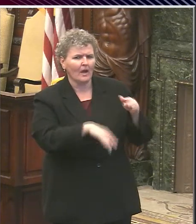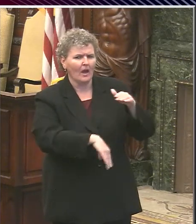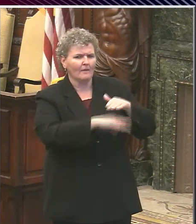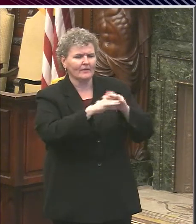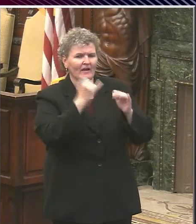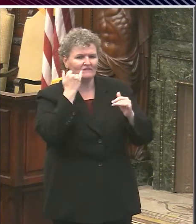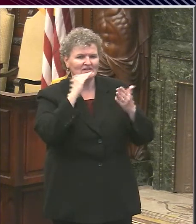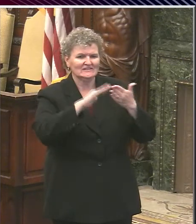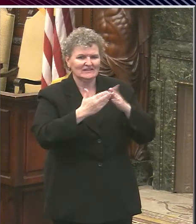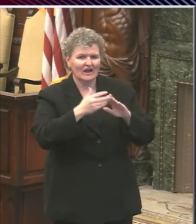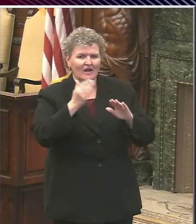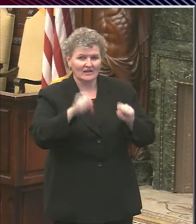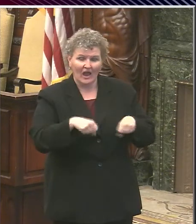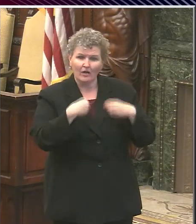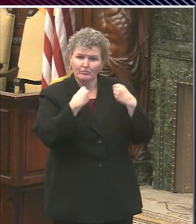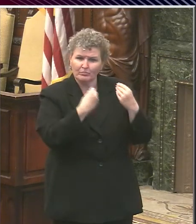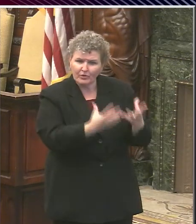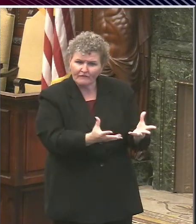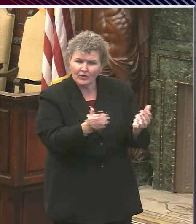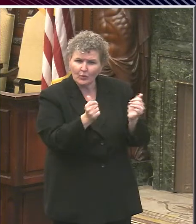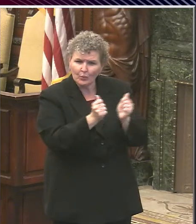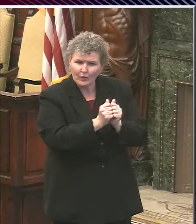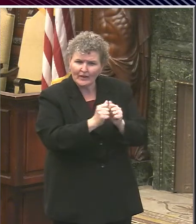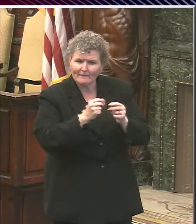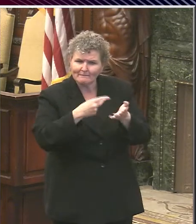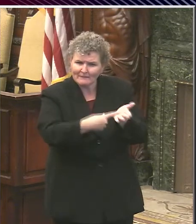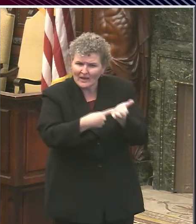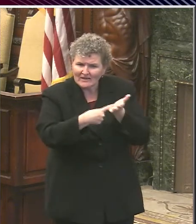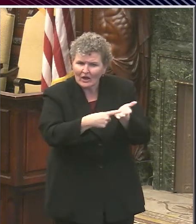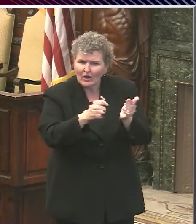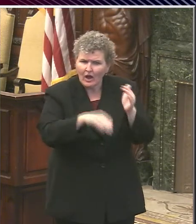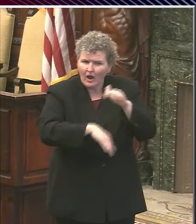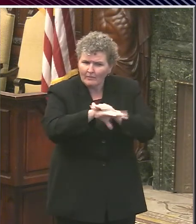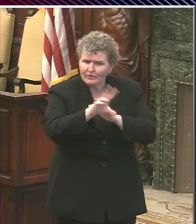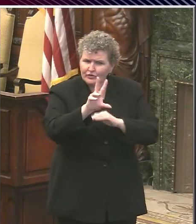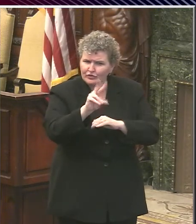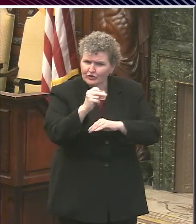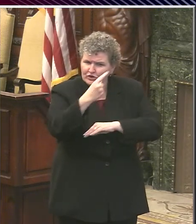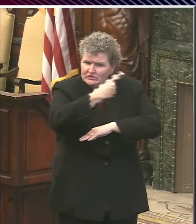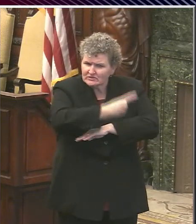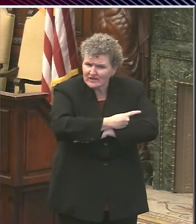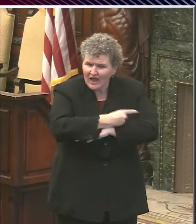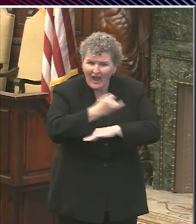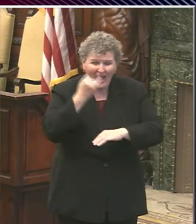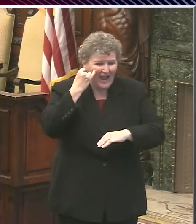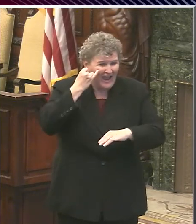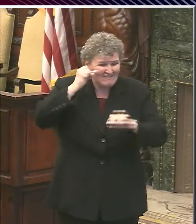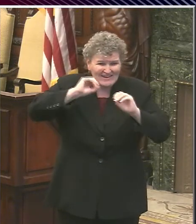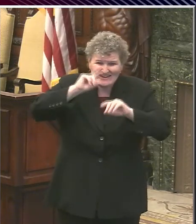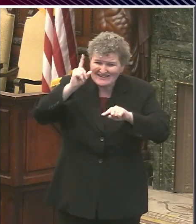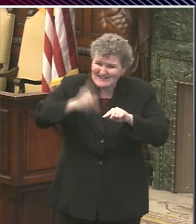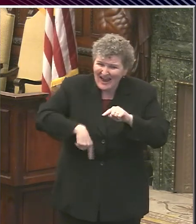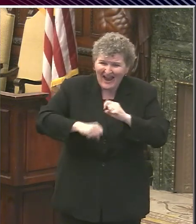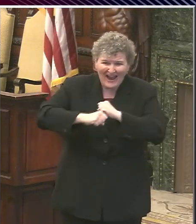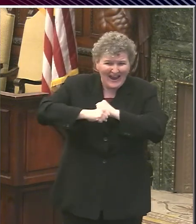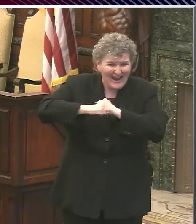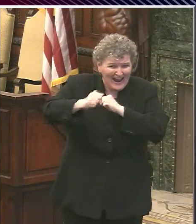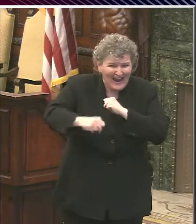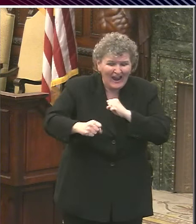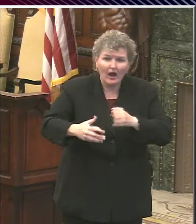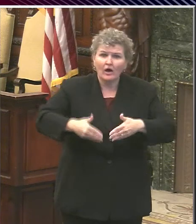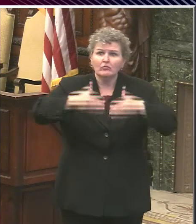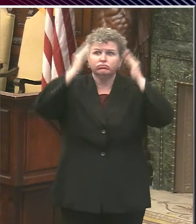could provide mediation within 30 days. If the city can't provide, gets over it and inundated, what happens